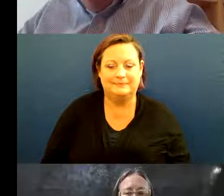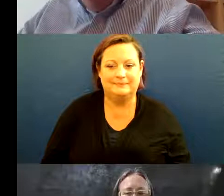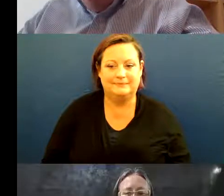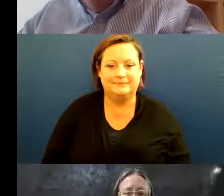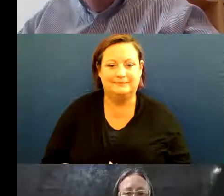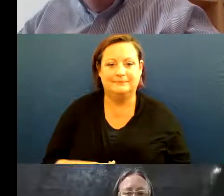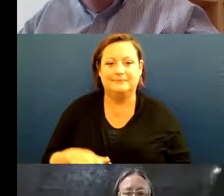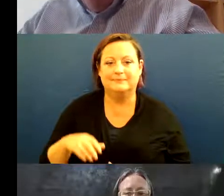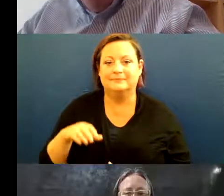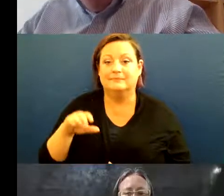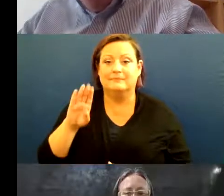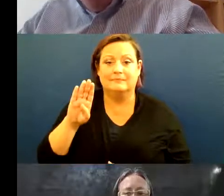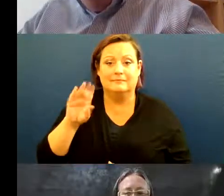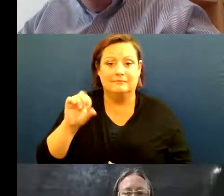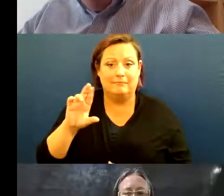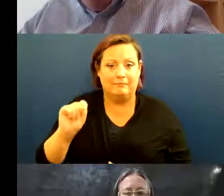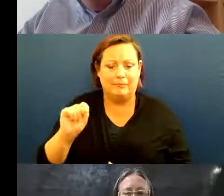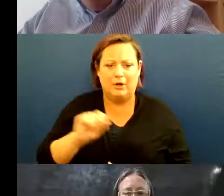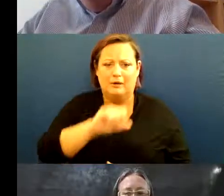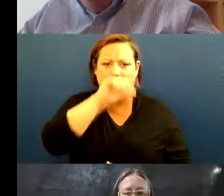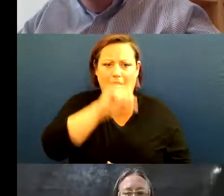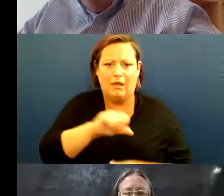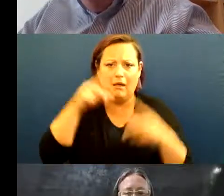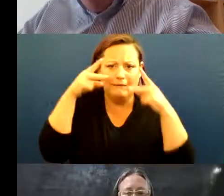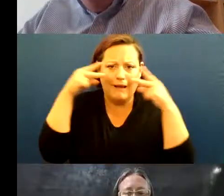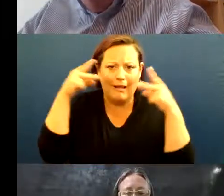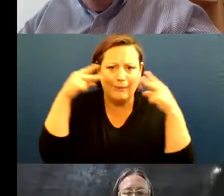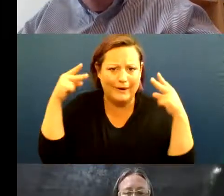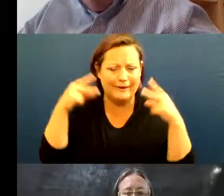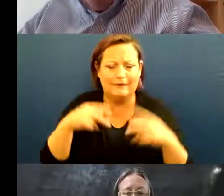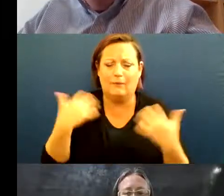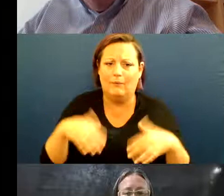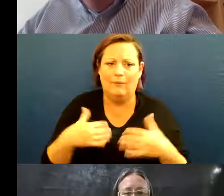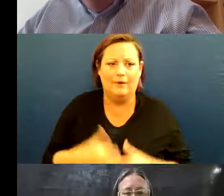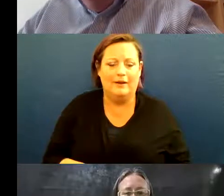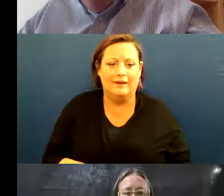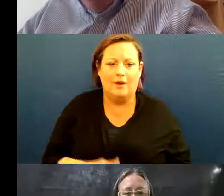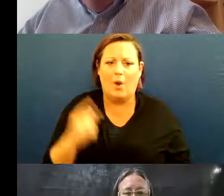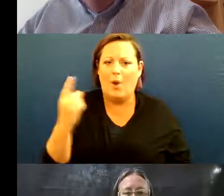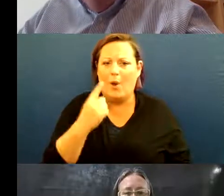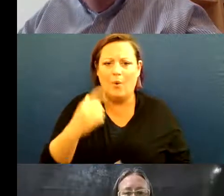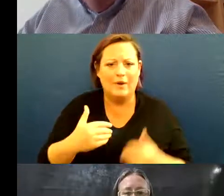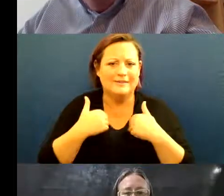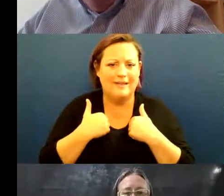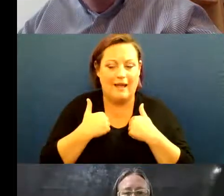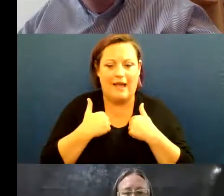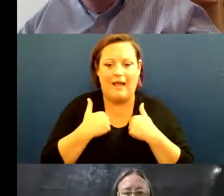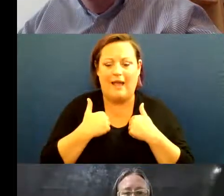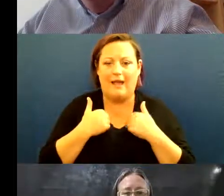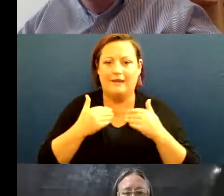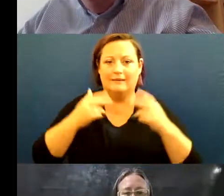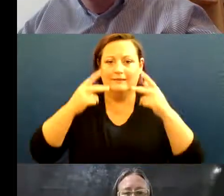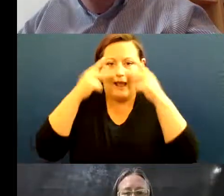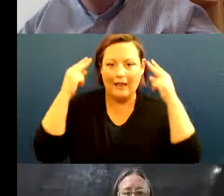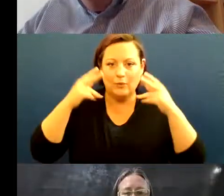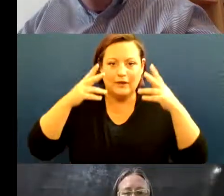Bert loved Halloween. We always had Halloween costume